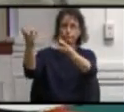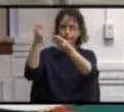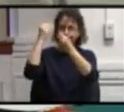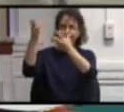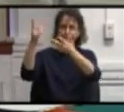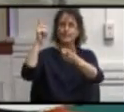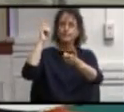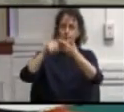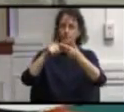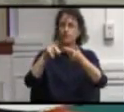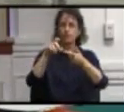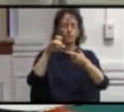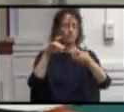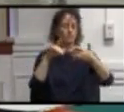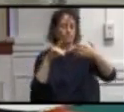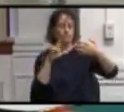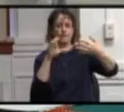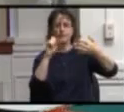have to figure out,